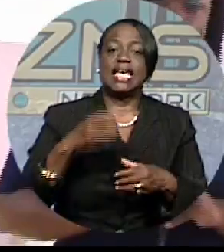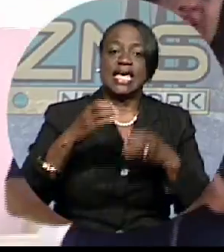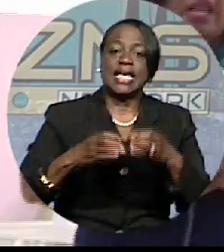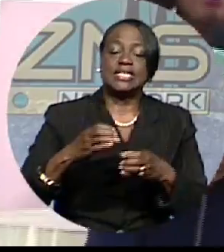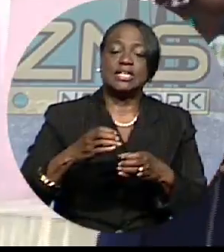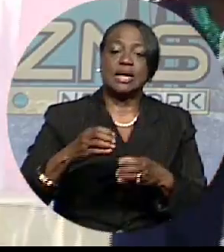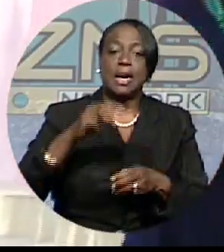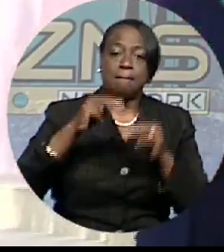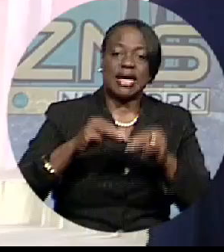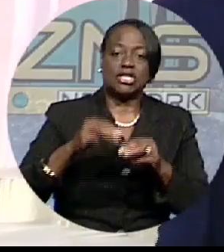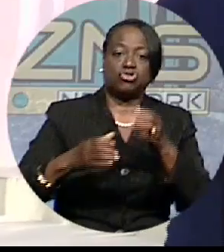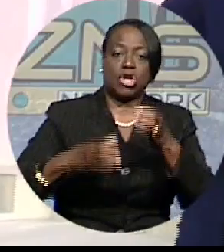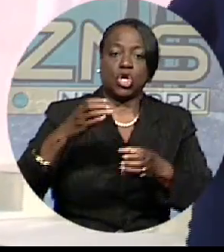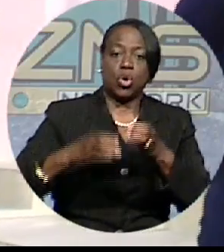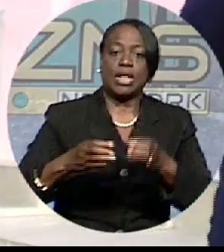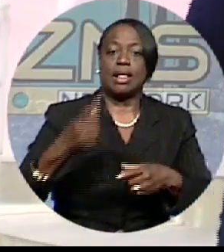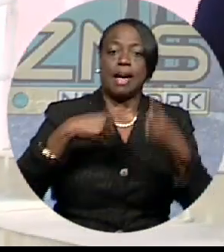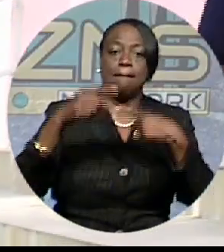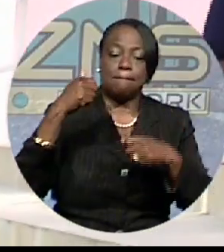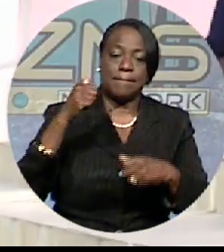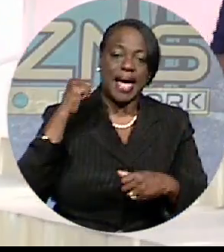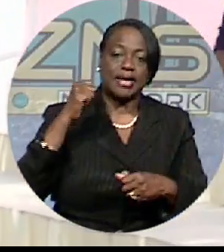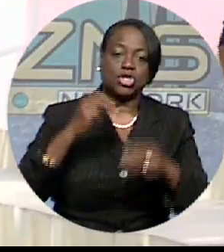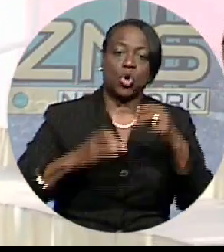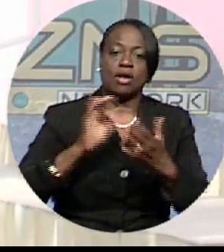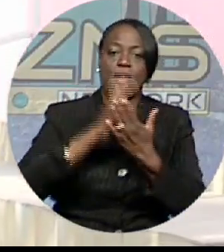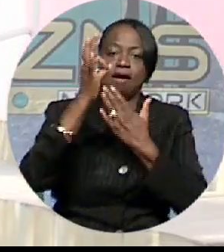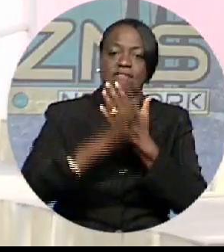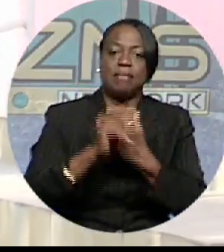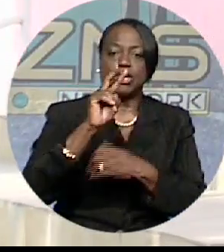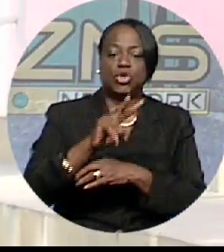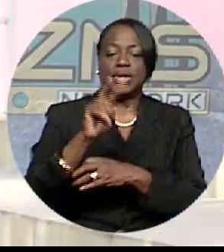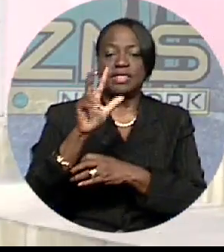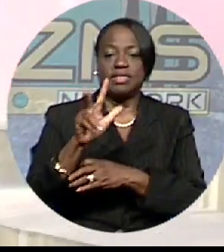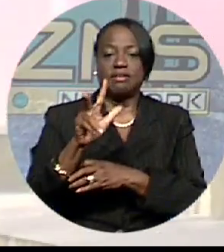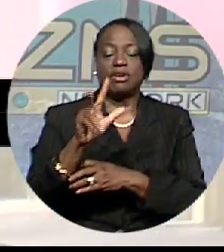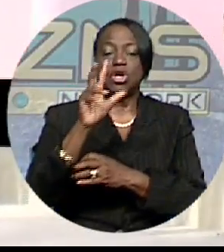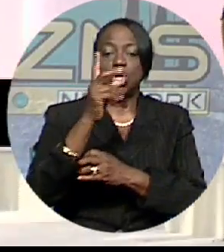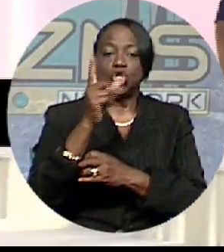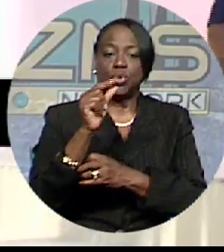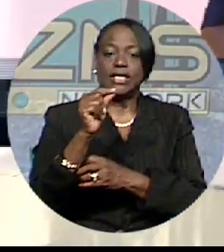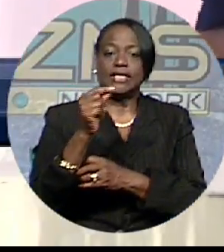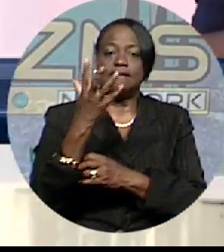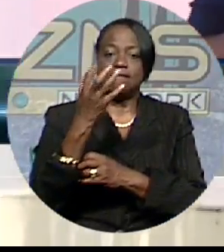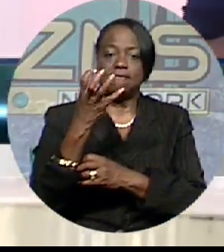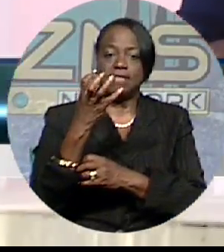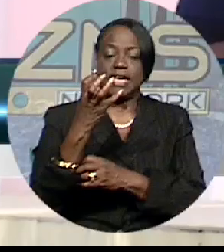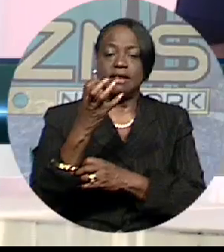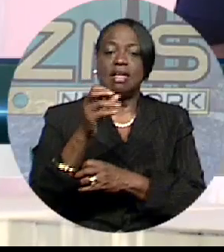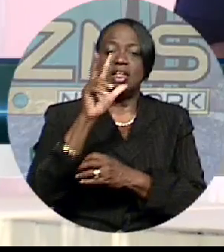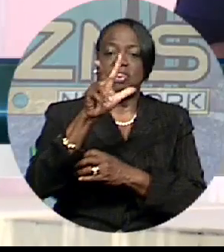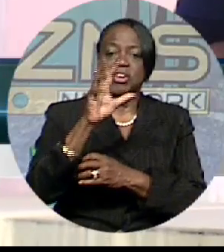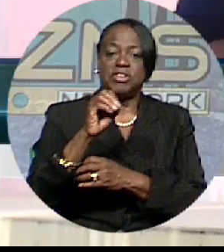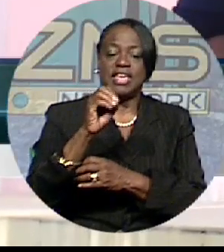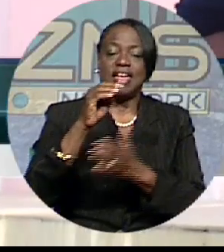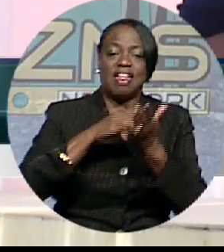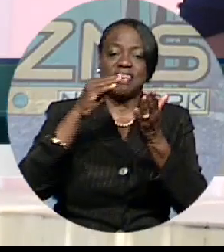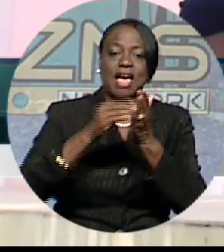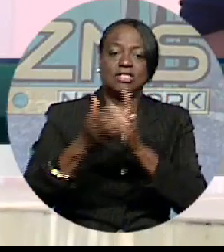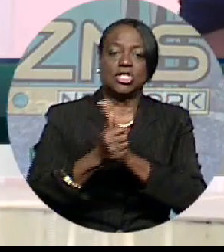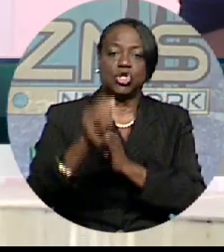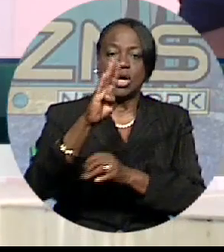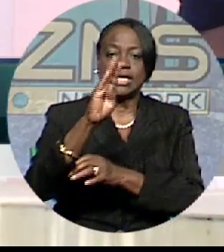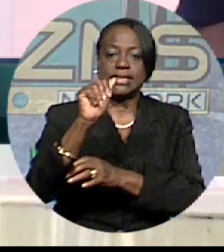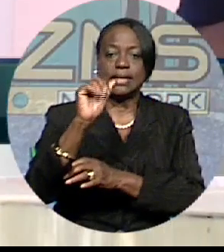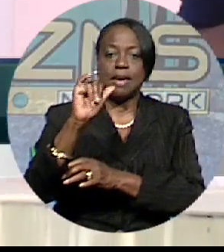court. Now, Wilson returns to court on February 23, 2015. He was granted bail of $30,000 with